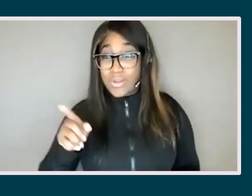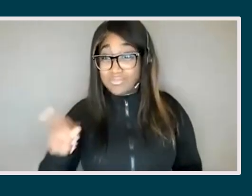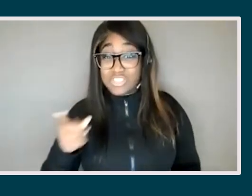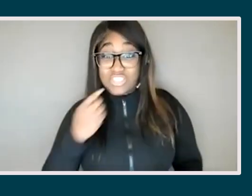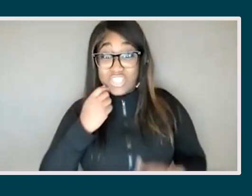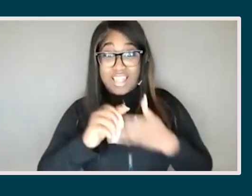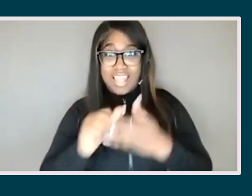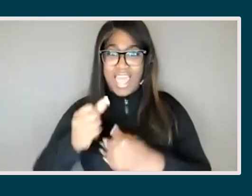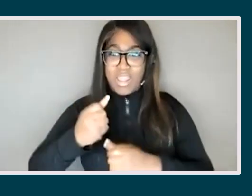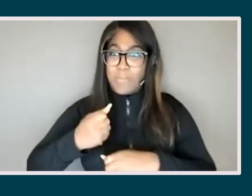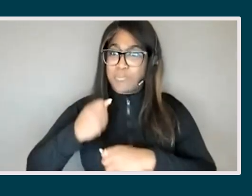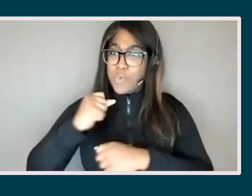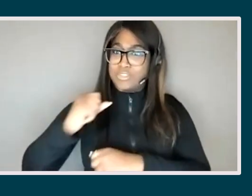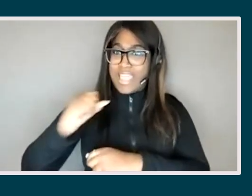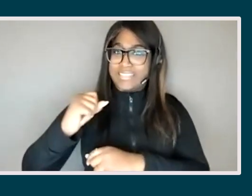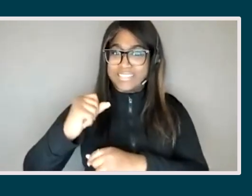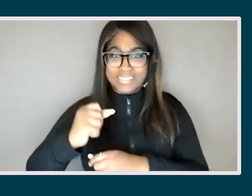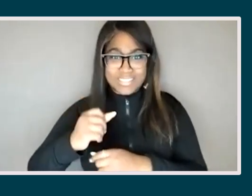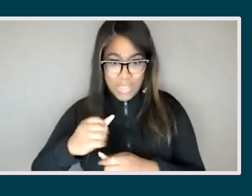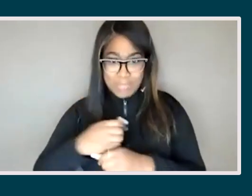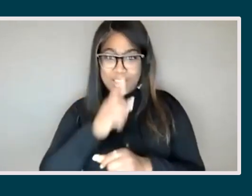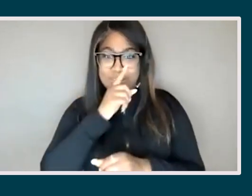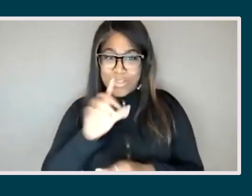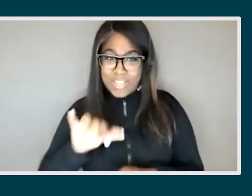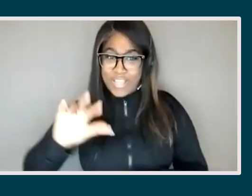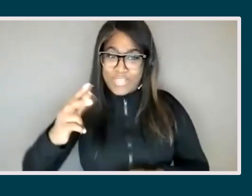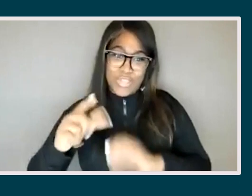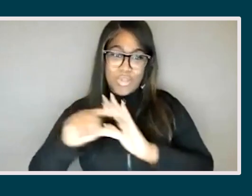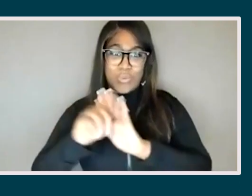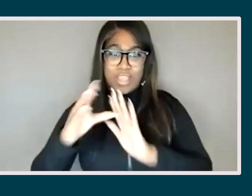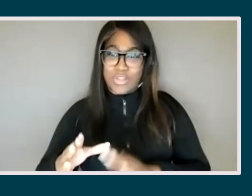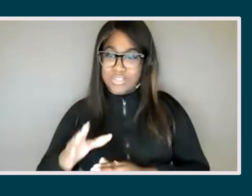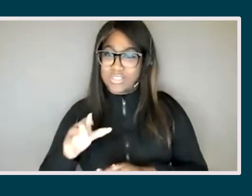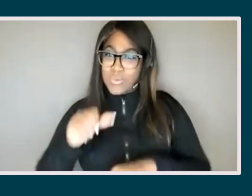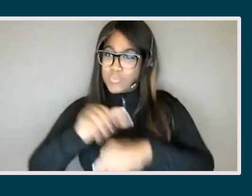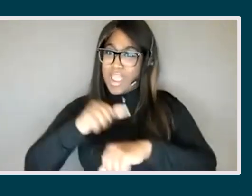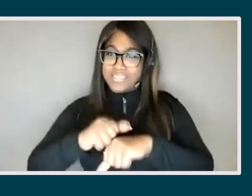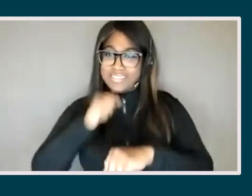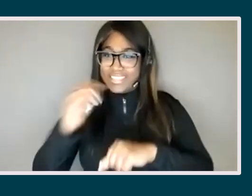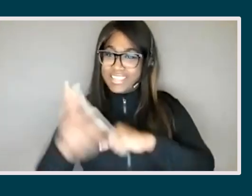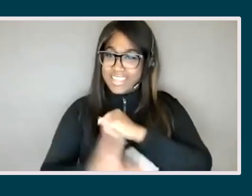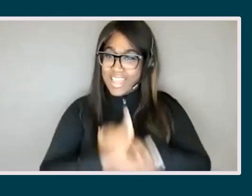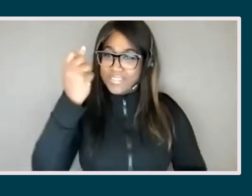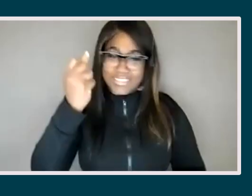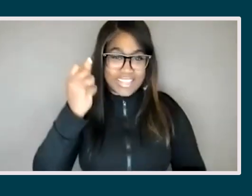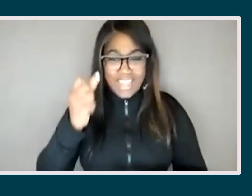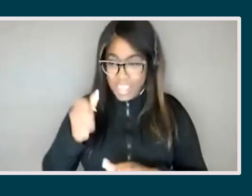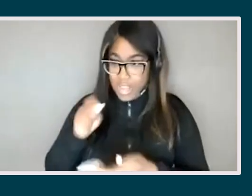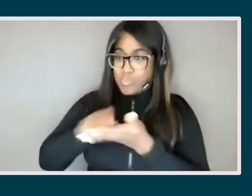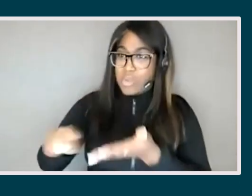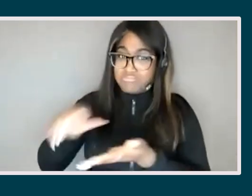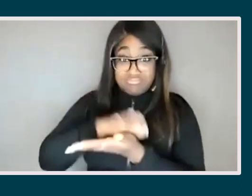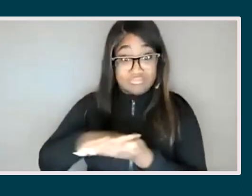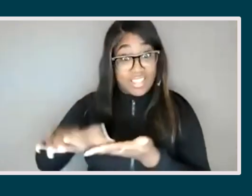on making sure that the third graders' rocks didn't get confiscated, and wrote some very nice letters to the school board and to the principal.